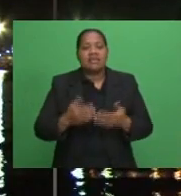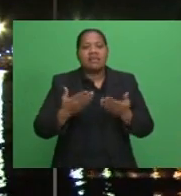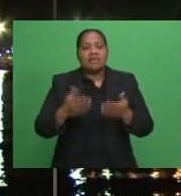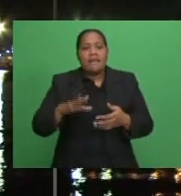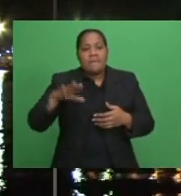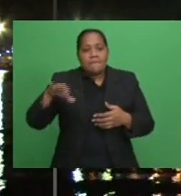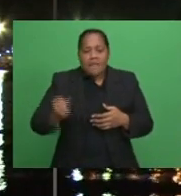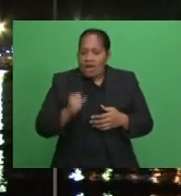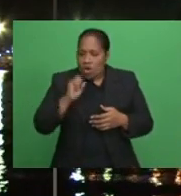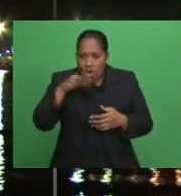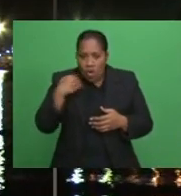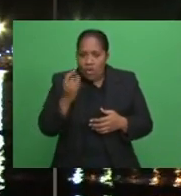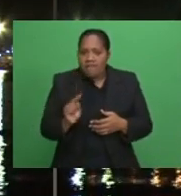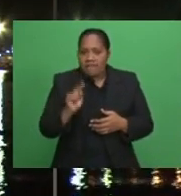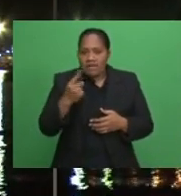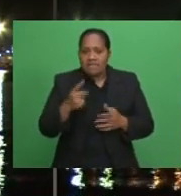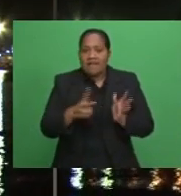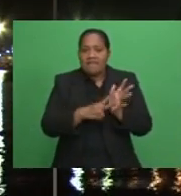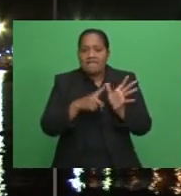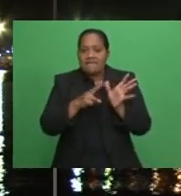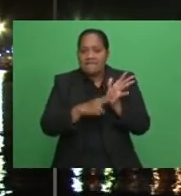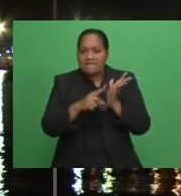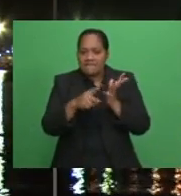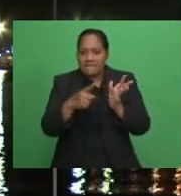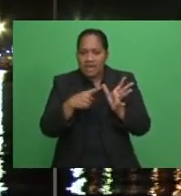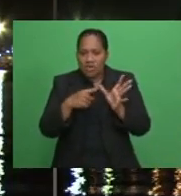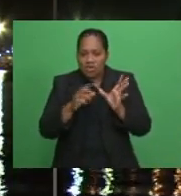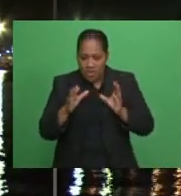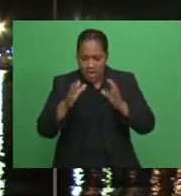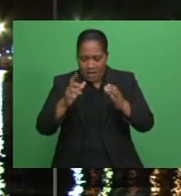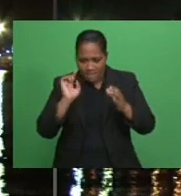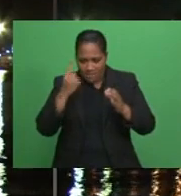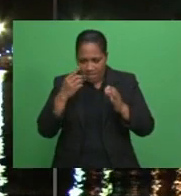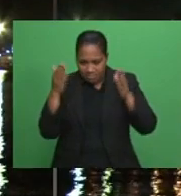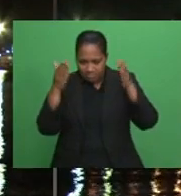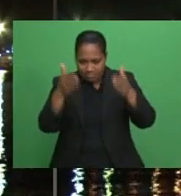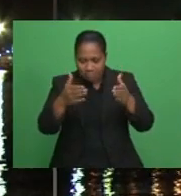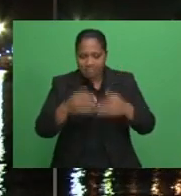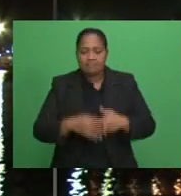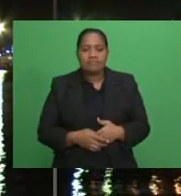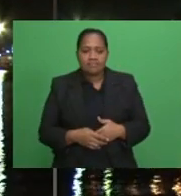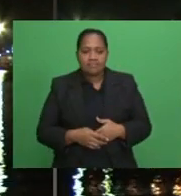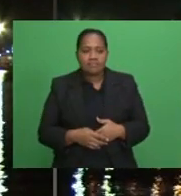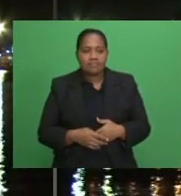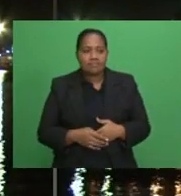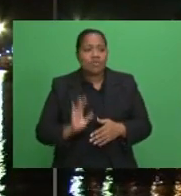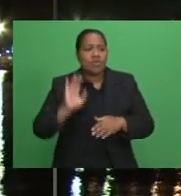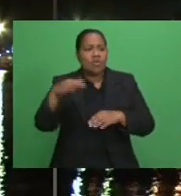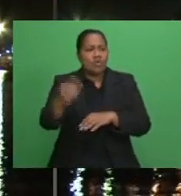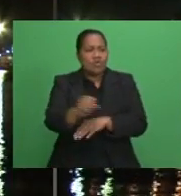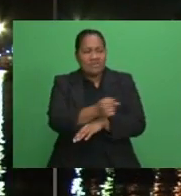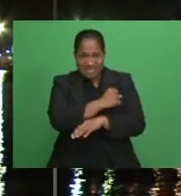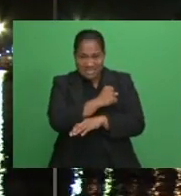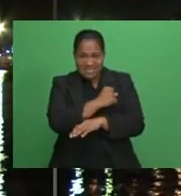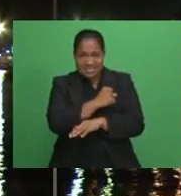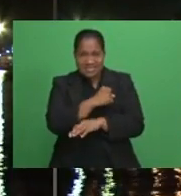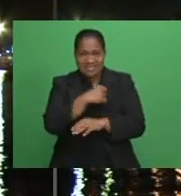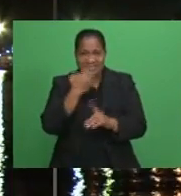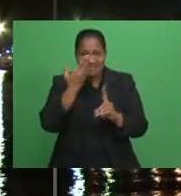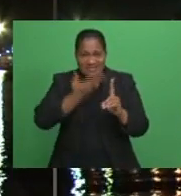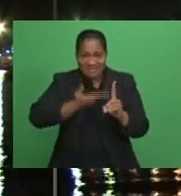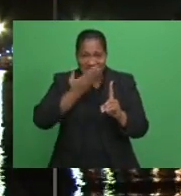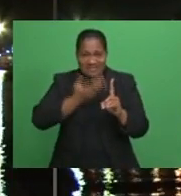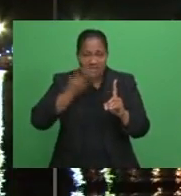vanua first. Turning overseas, American actress Kelly Preston, who has appeared in films including Jerry Maguire